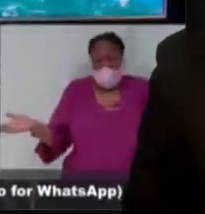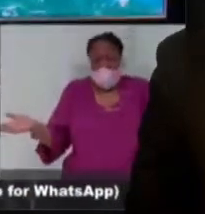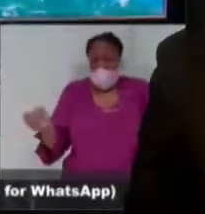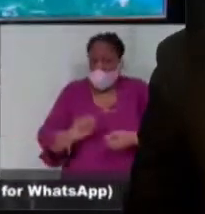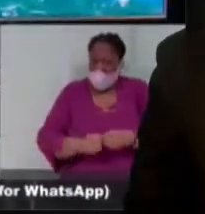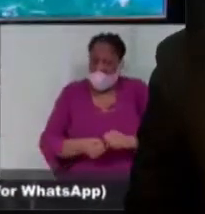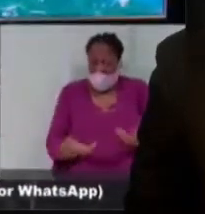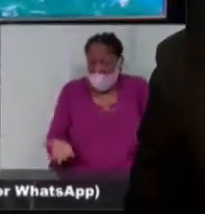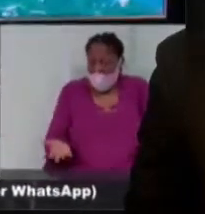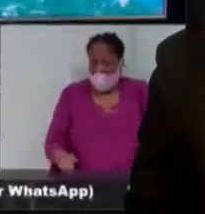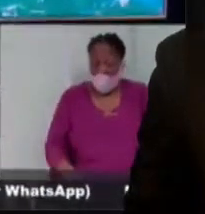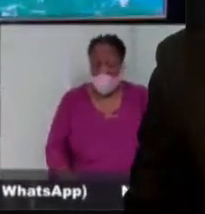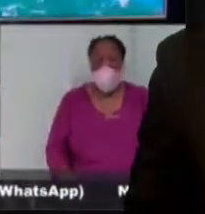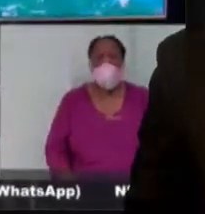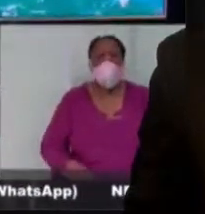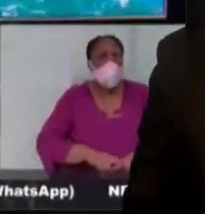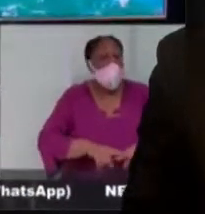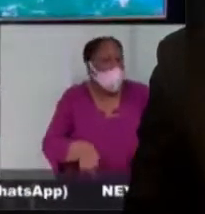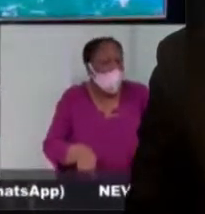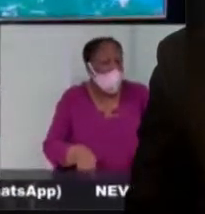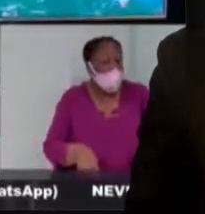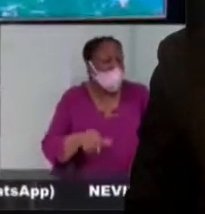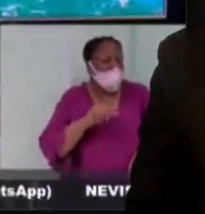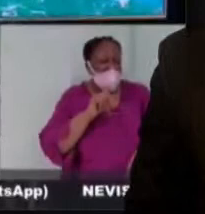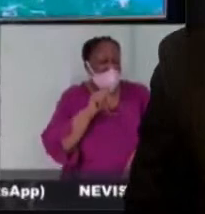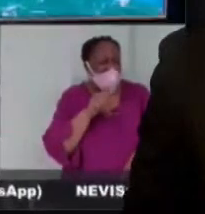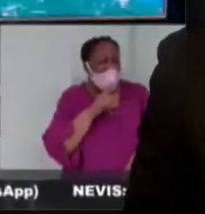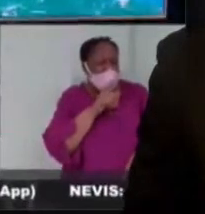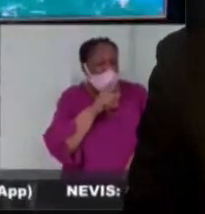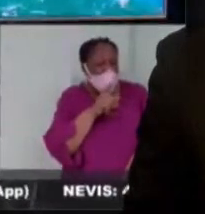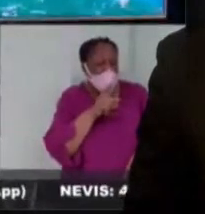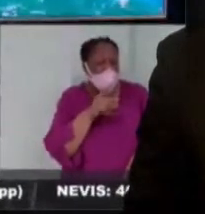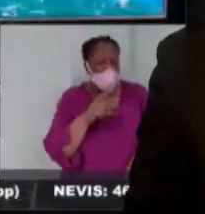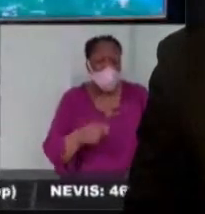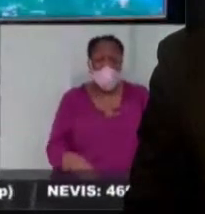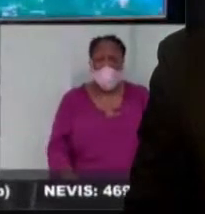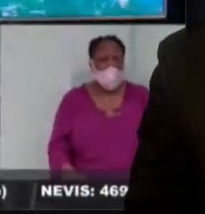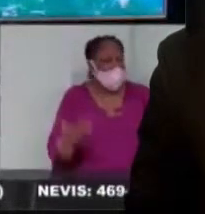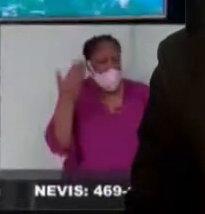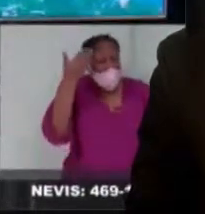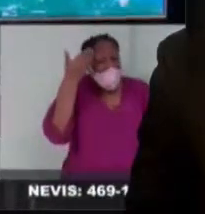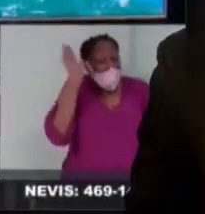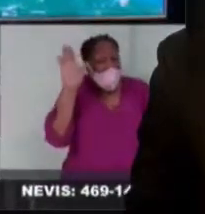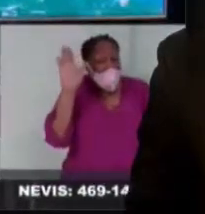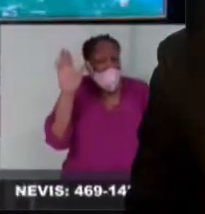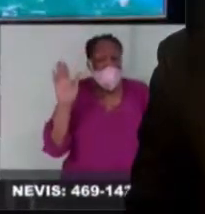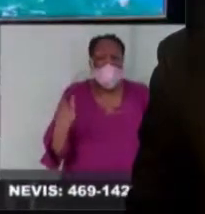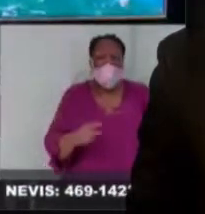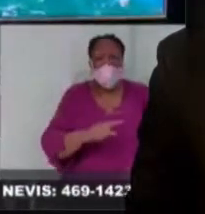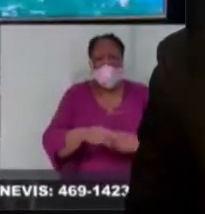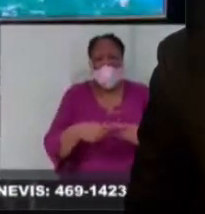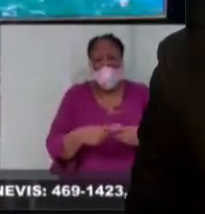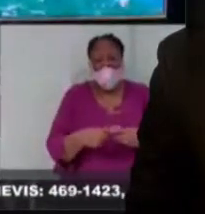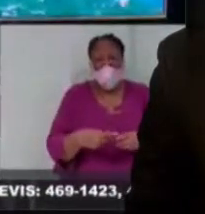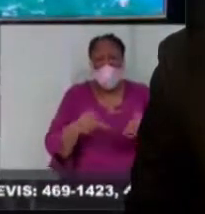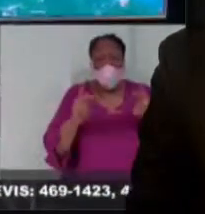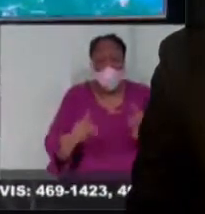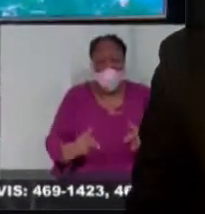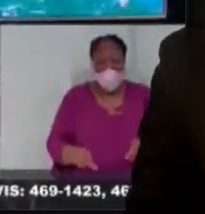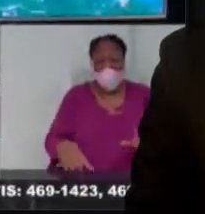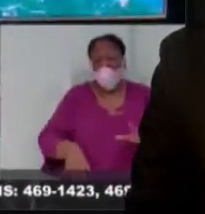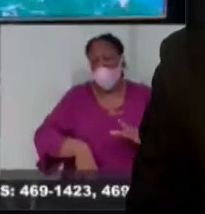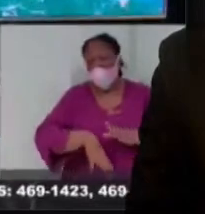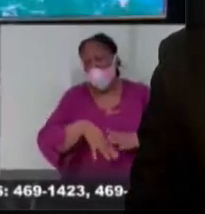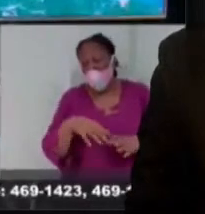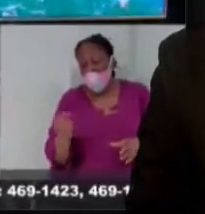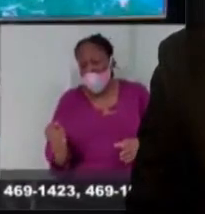increased risk of the spread of the virus in communities if persons are in breach of not following the